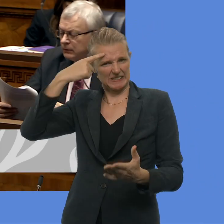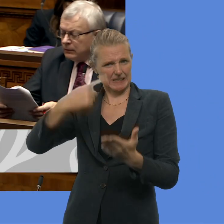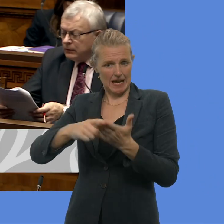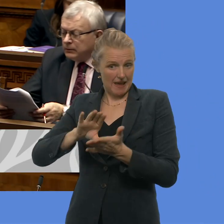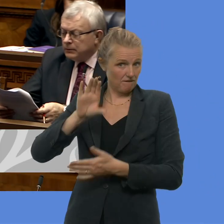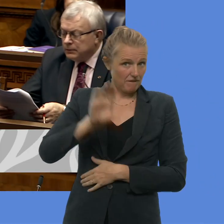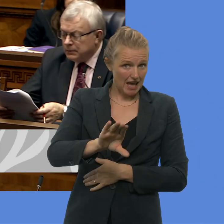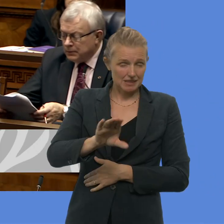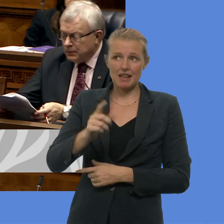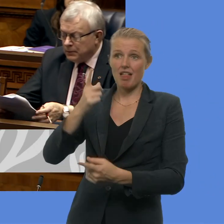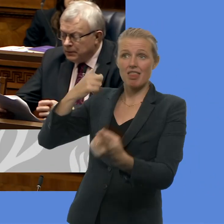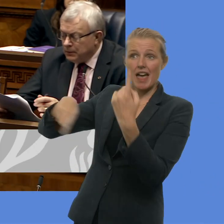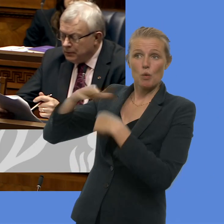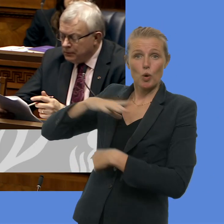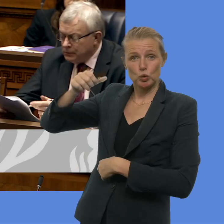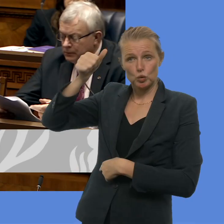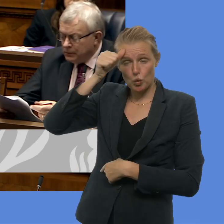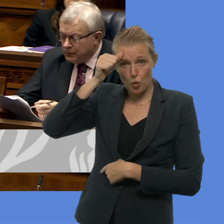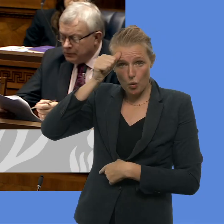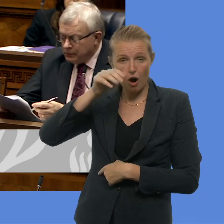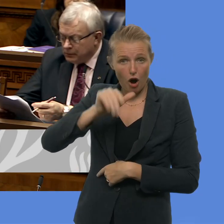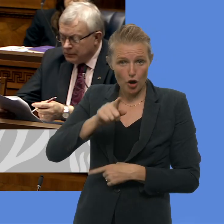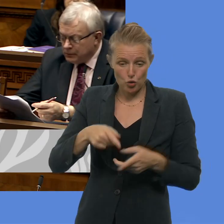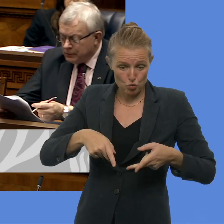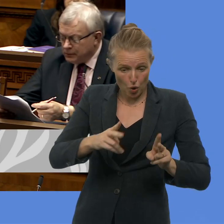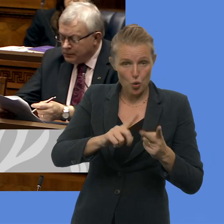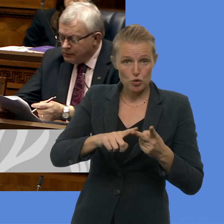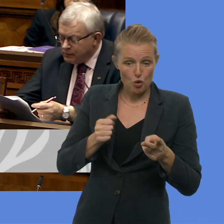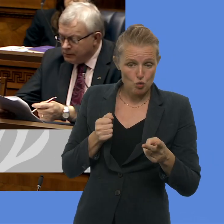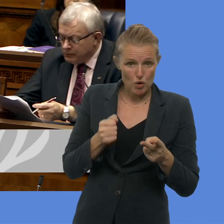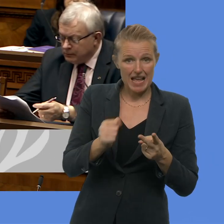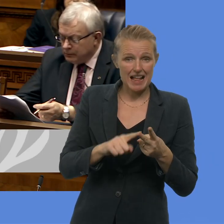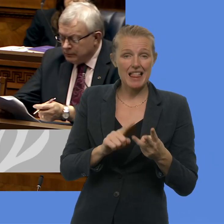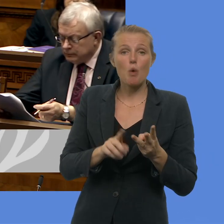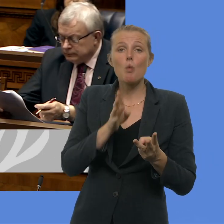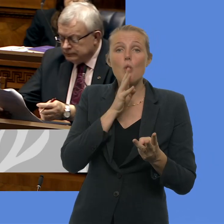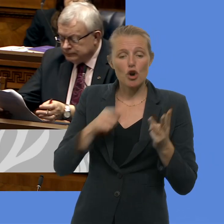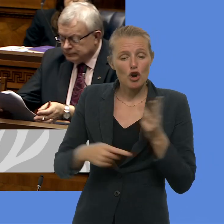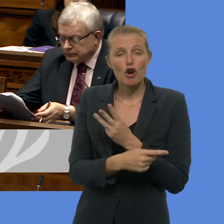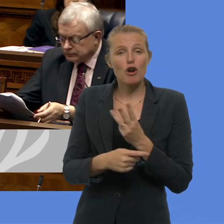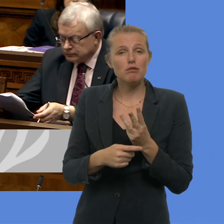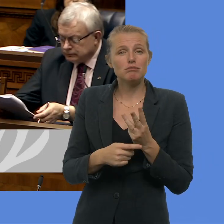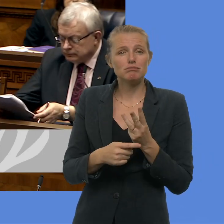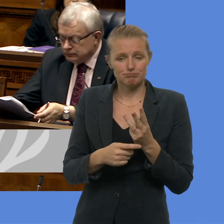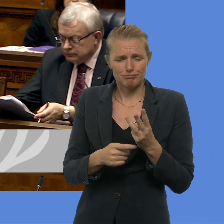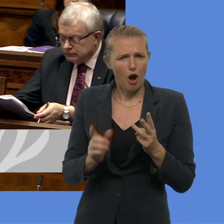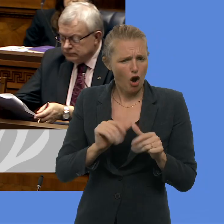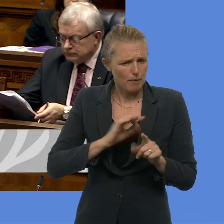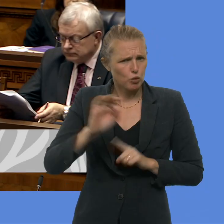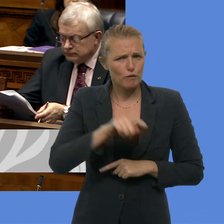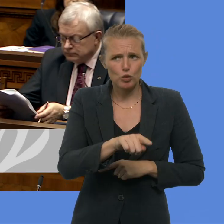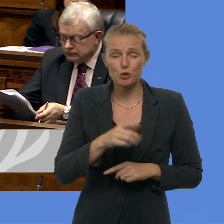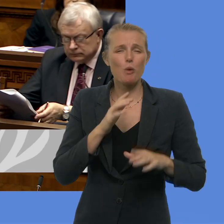know what the Executive is doing to build road, rail and invest in our crumbling wastewater infrastructure. So all the meetings in the world and all the engagement in the